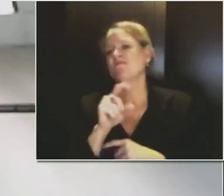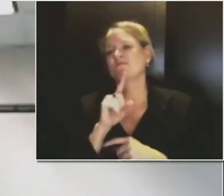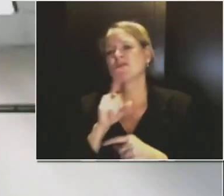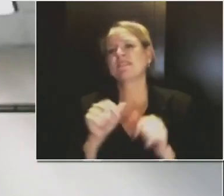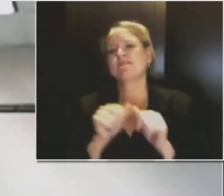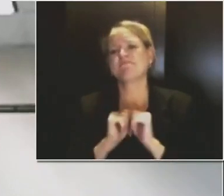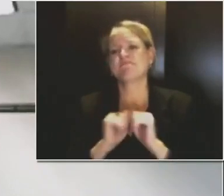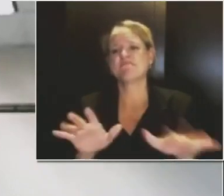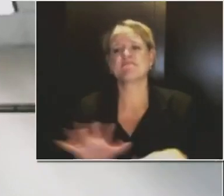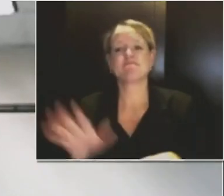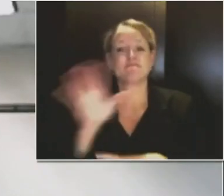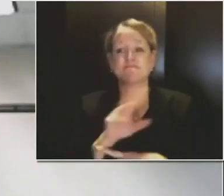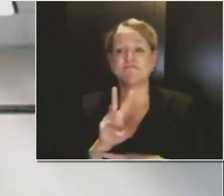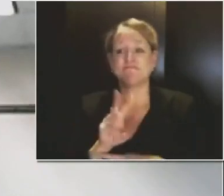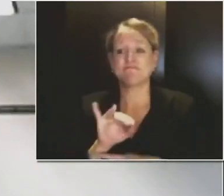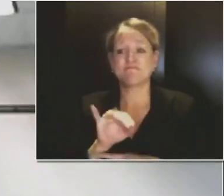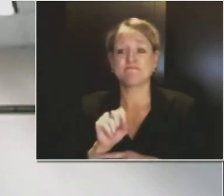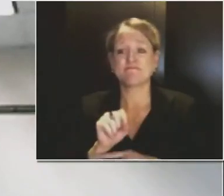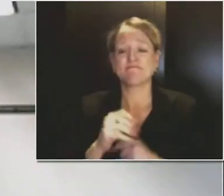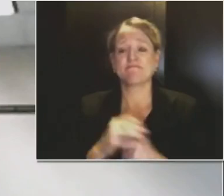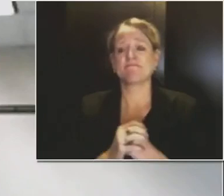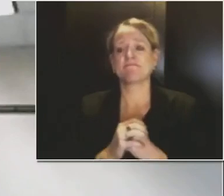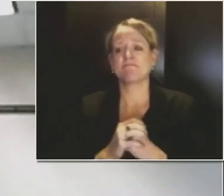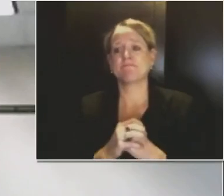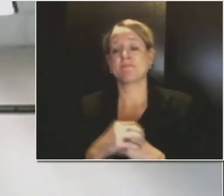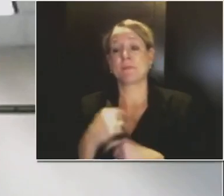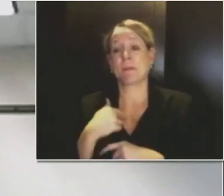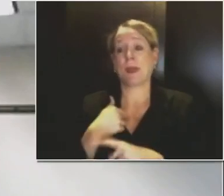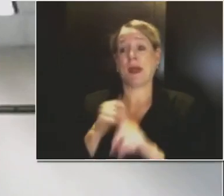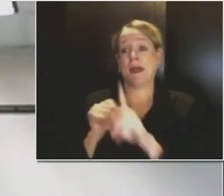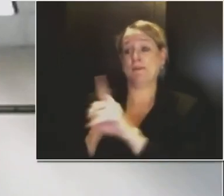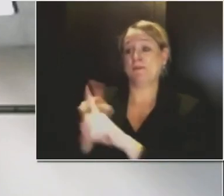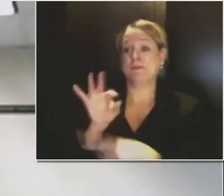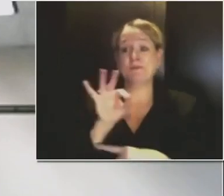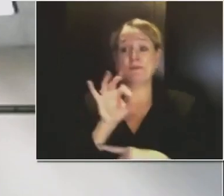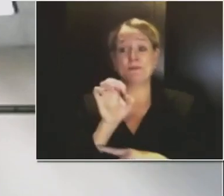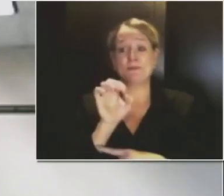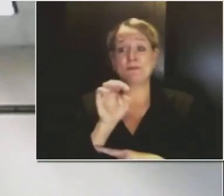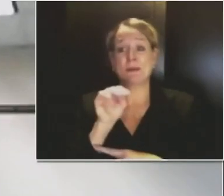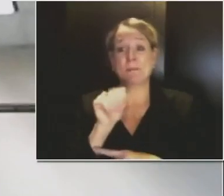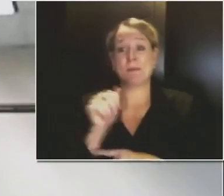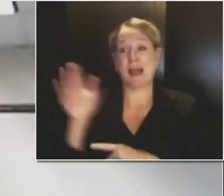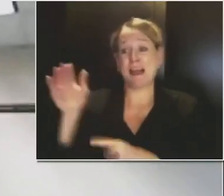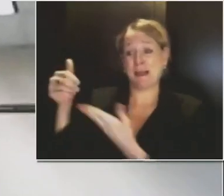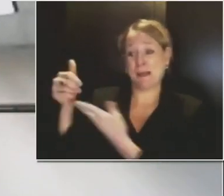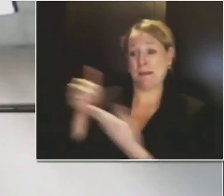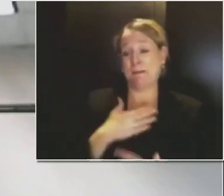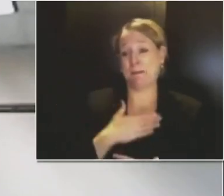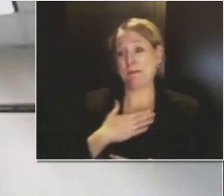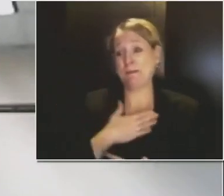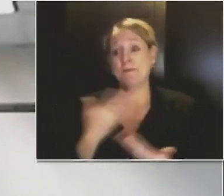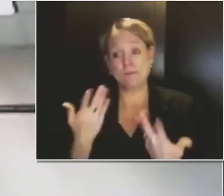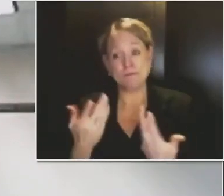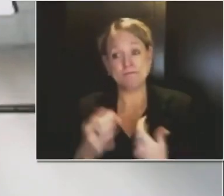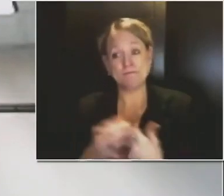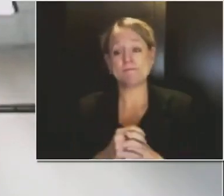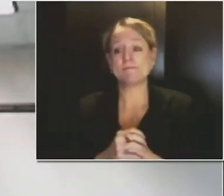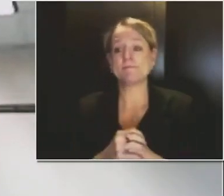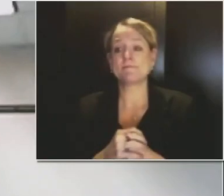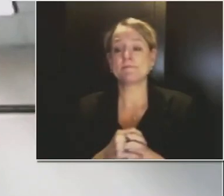Volunteer Resources. And we have had healthcare workers volunteer to come in and assist